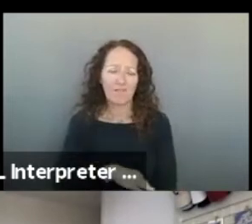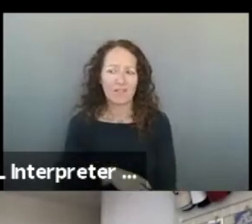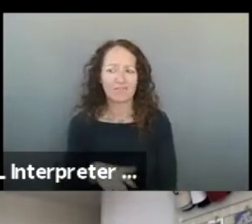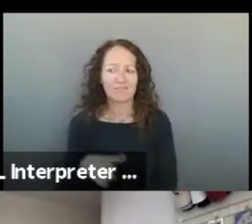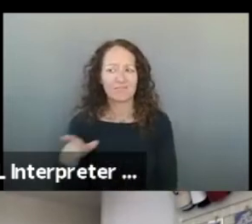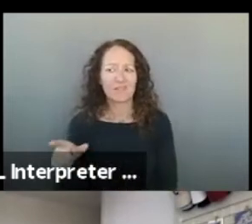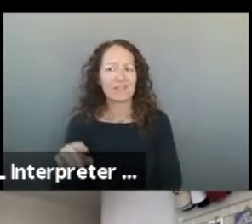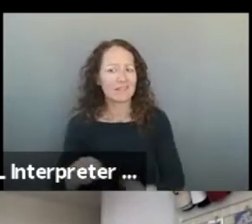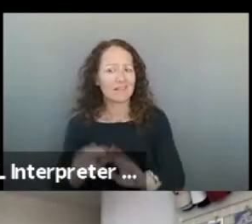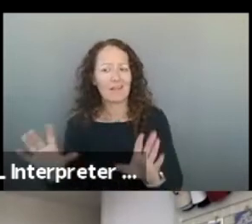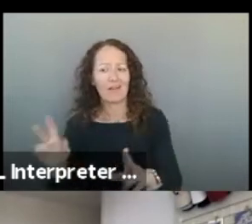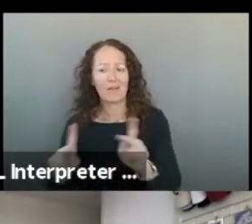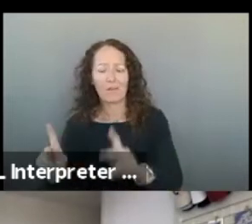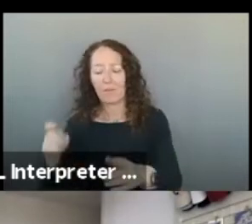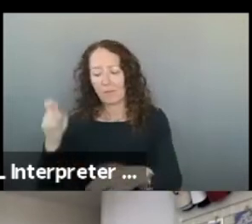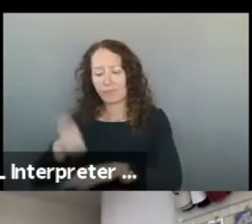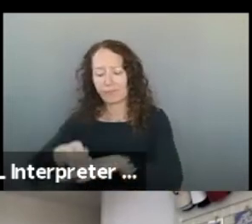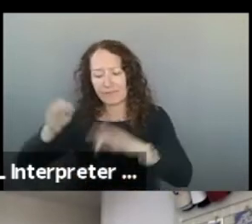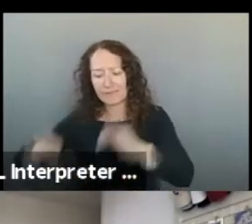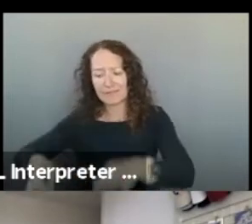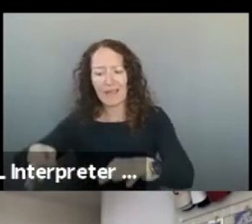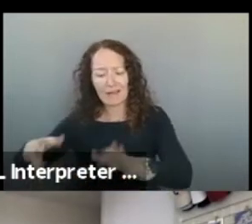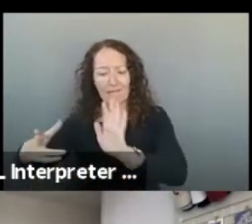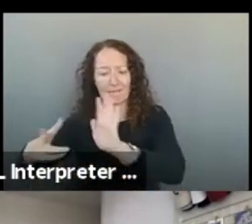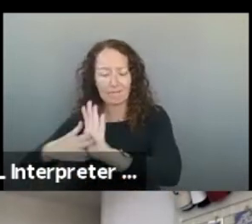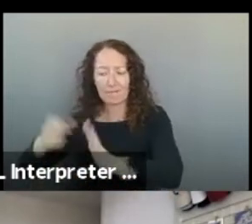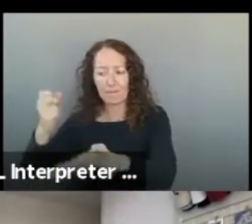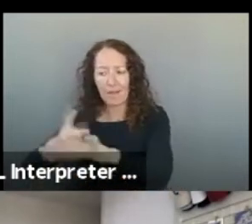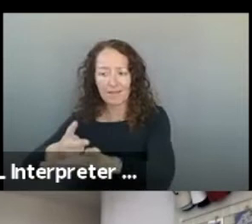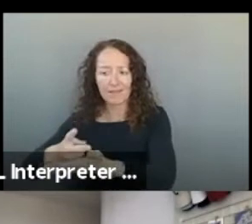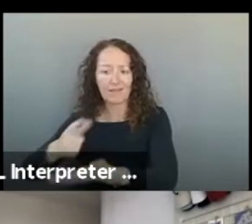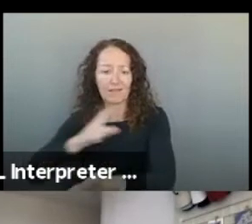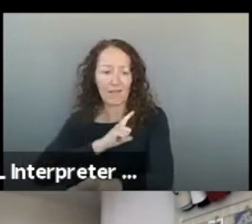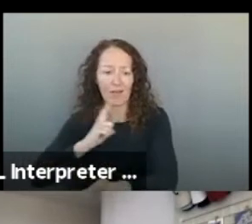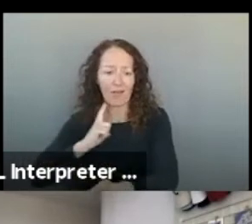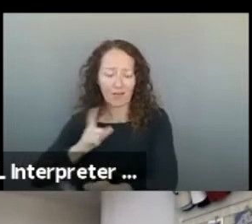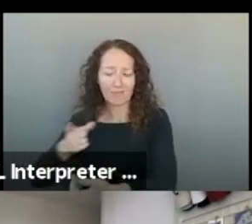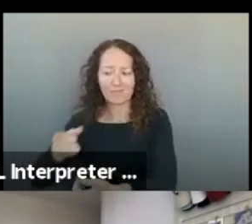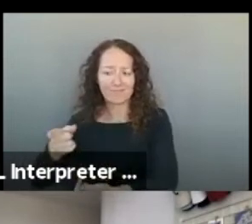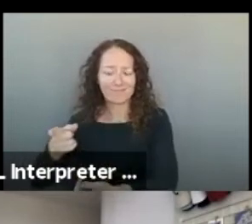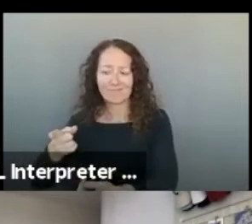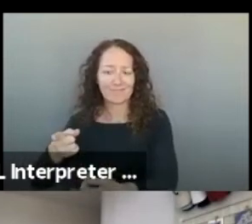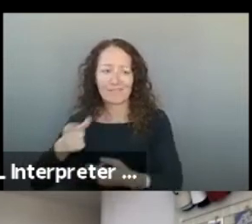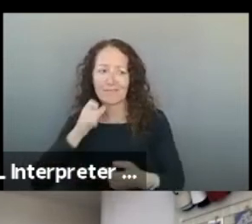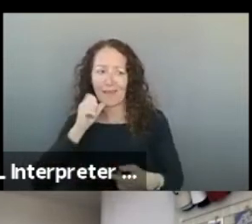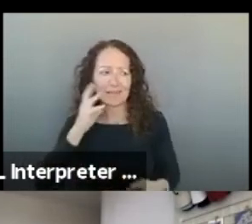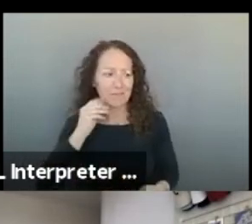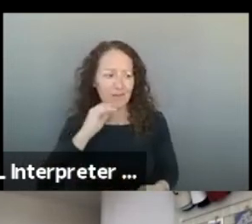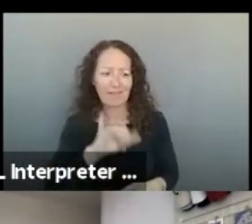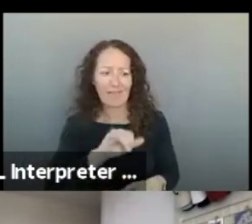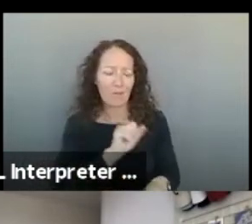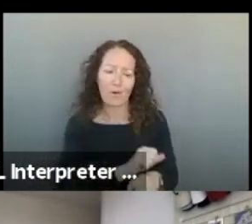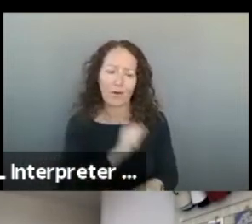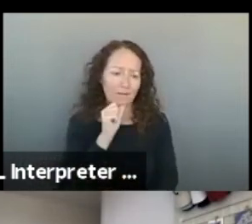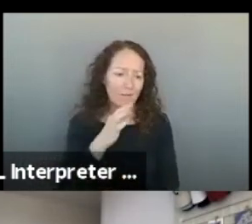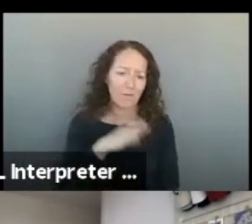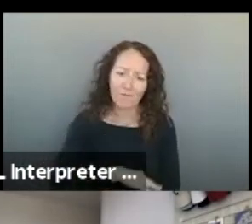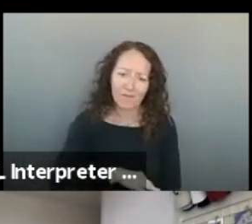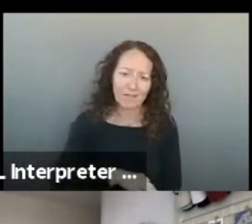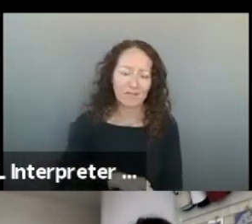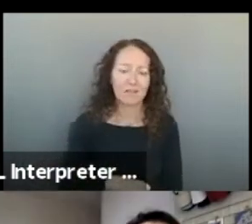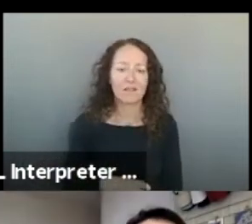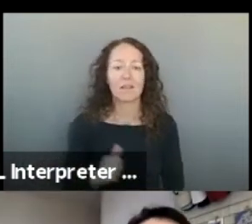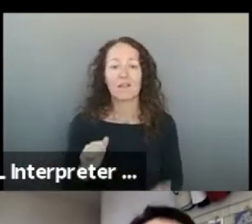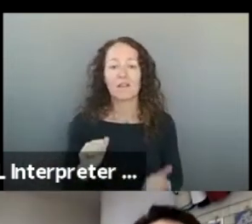so that's something that I think about a lot. How can people who have done the work get involved on a bigger level with the policies